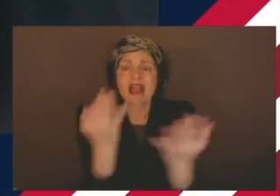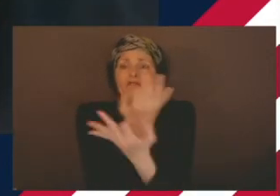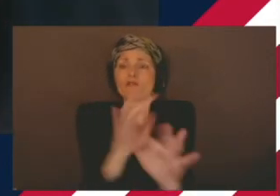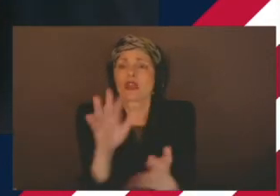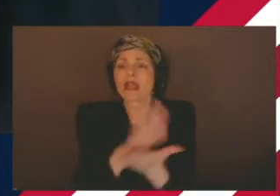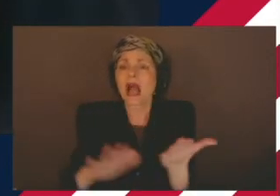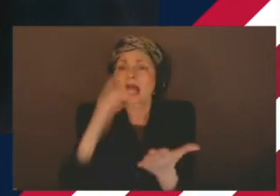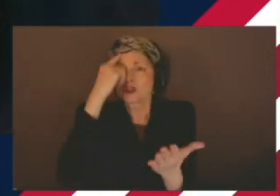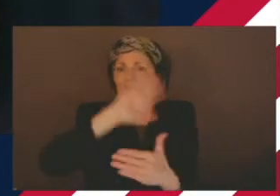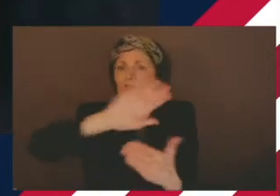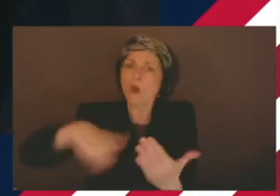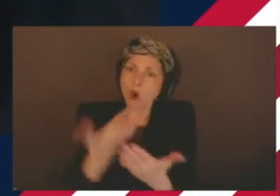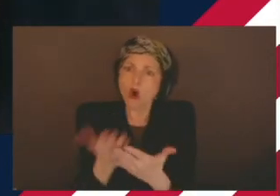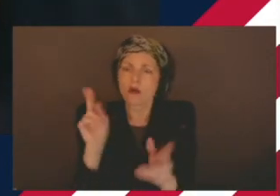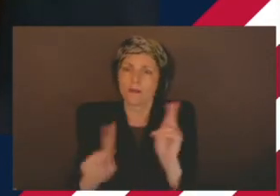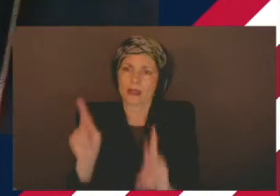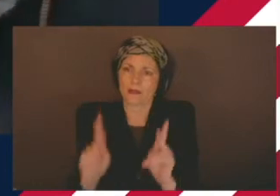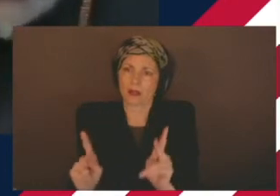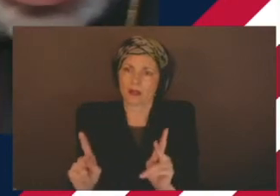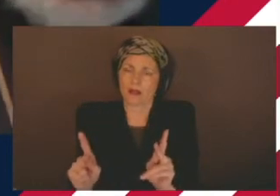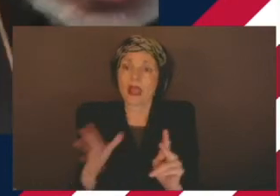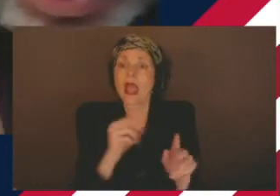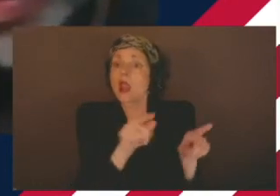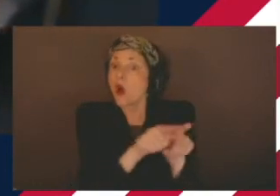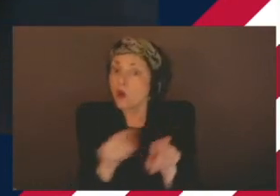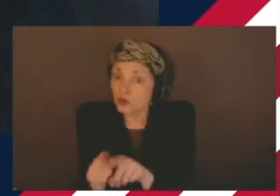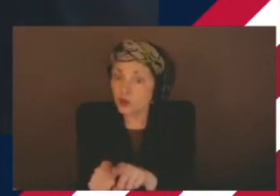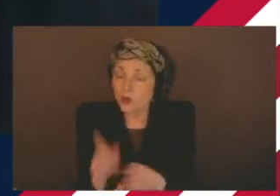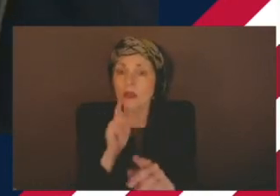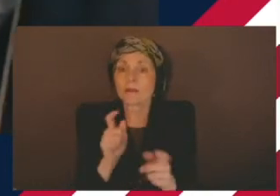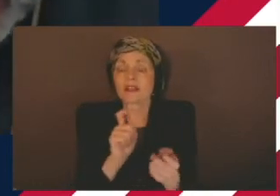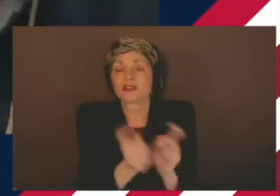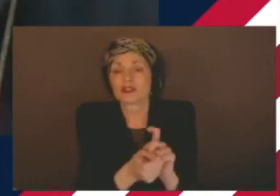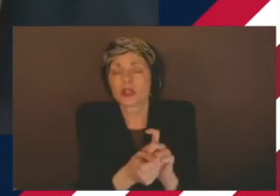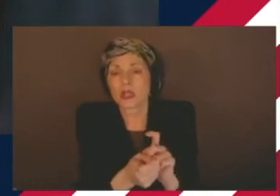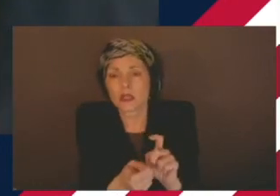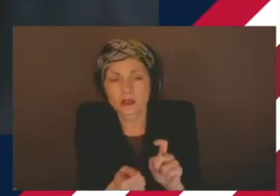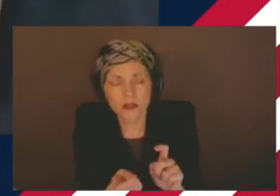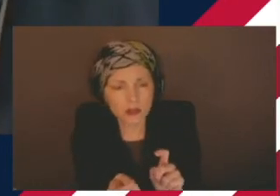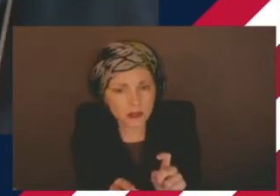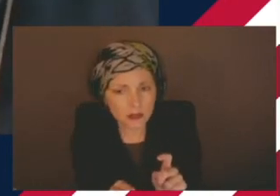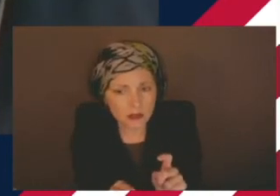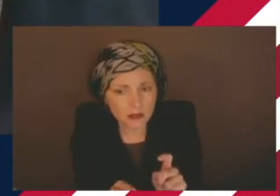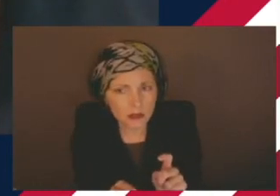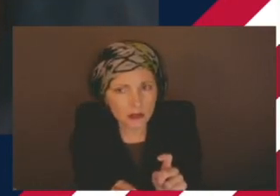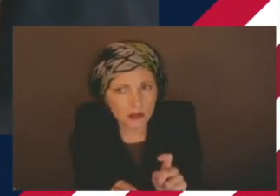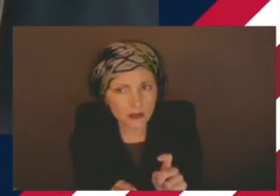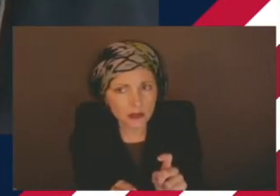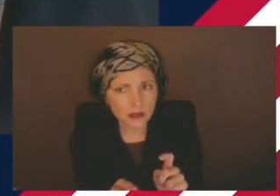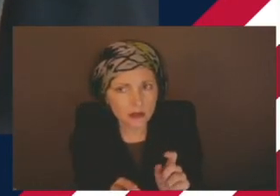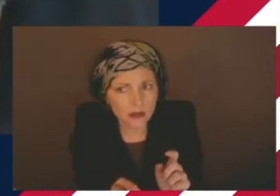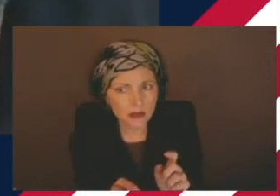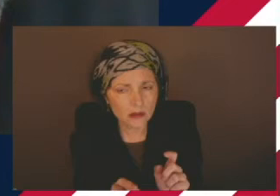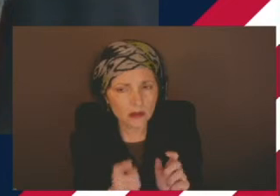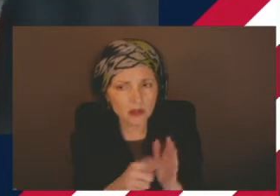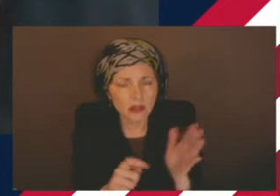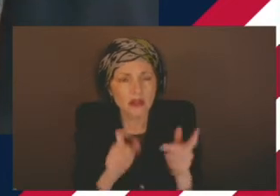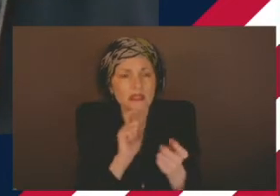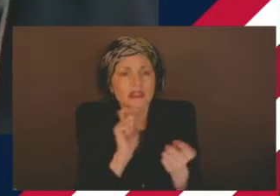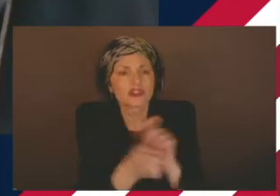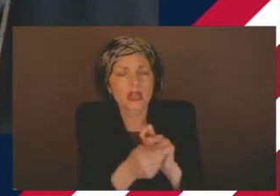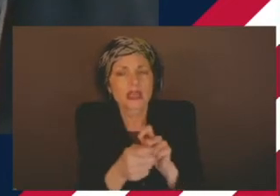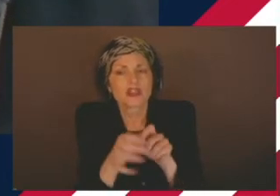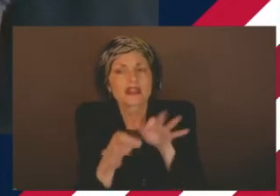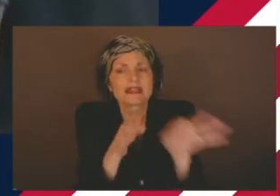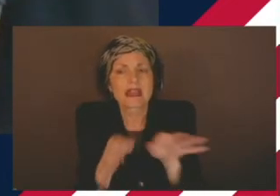must change the definition and the measurement of poverty for today's cost of living. We must repeal TANF and